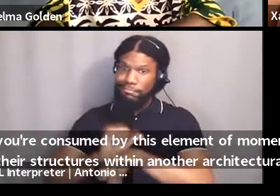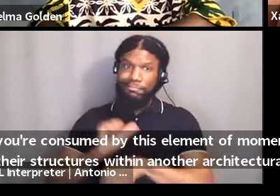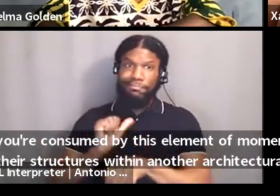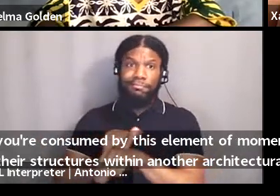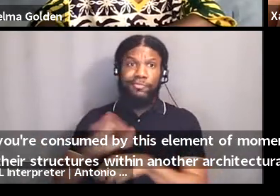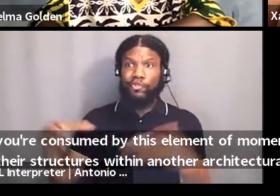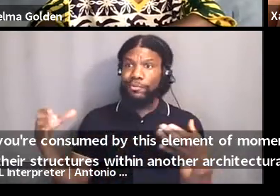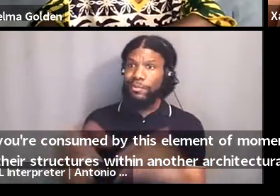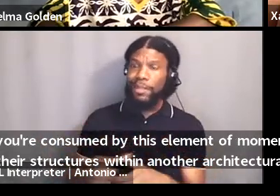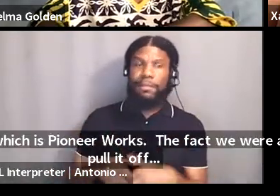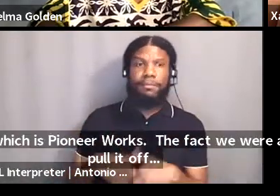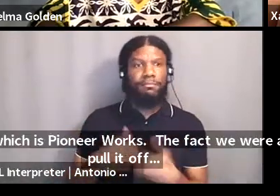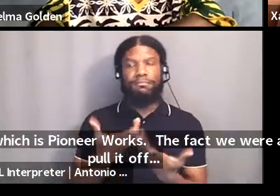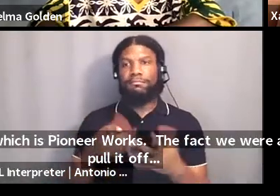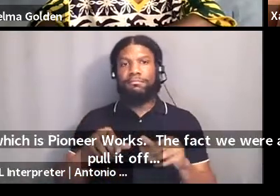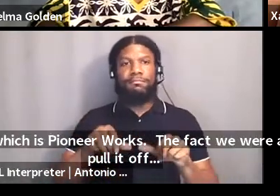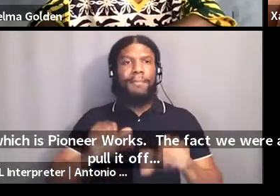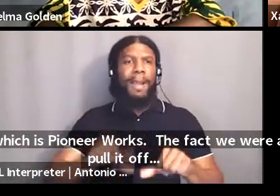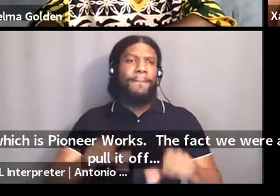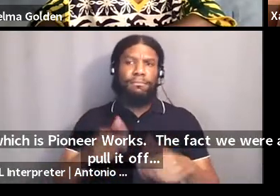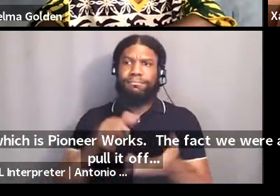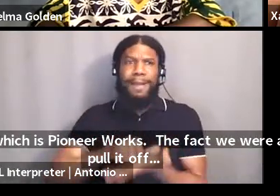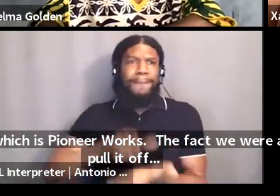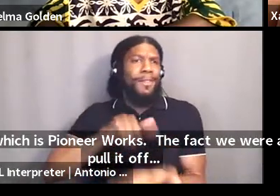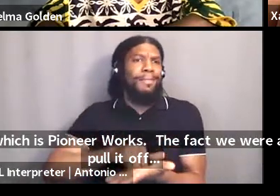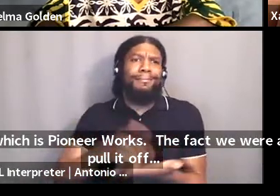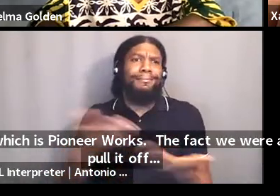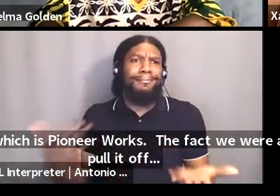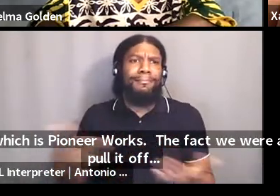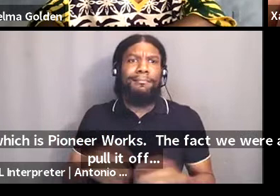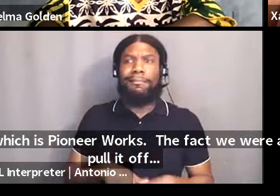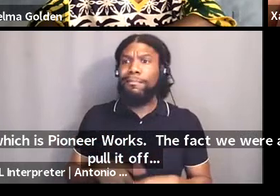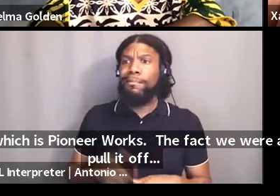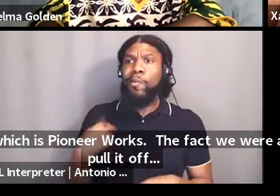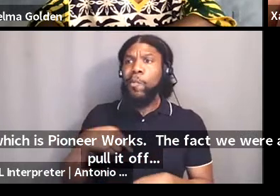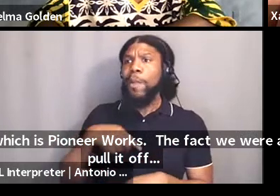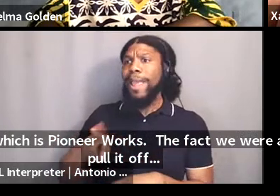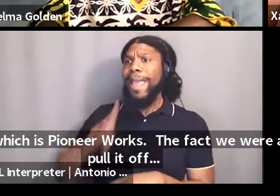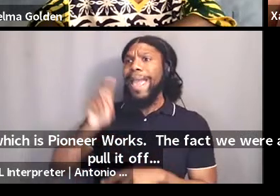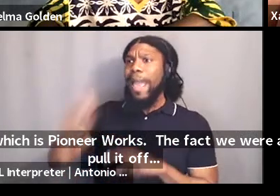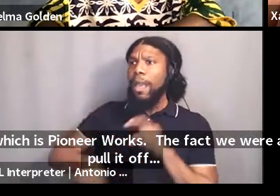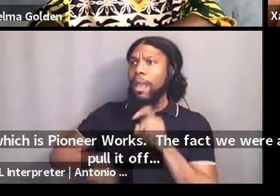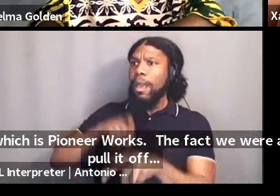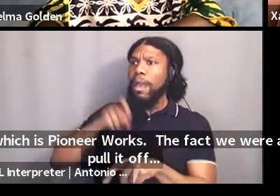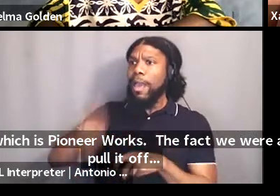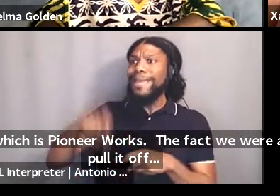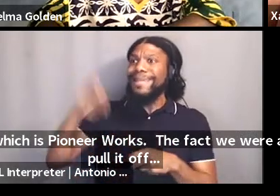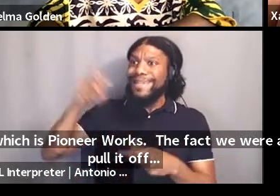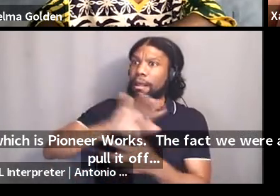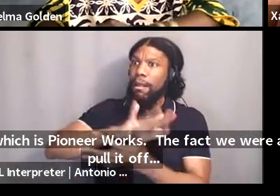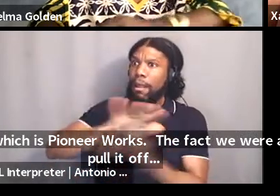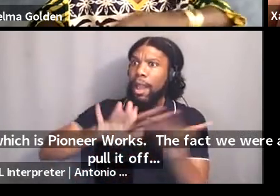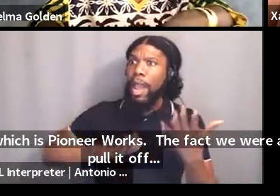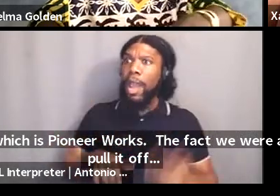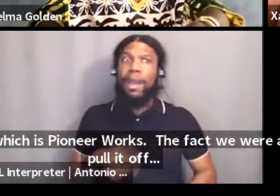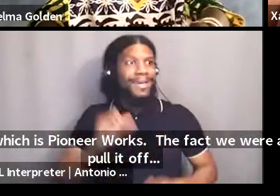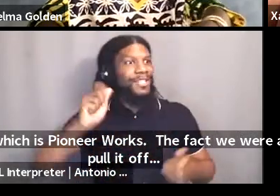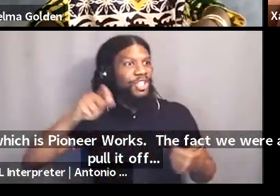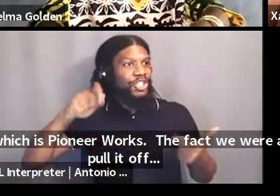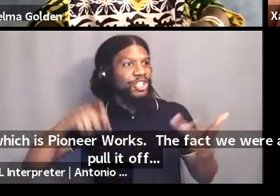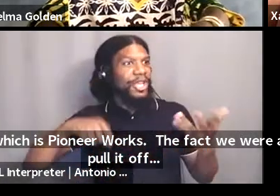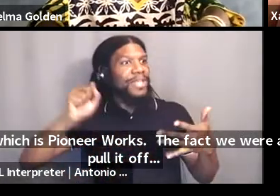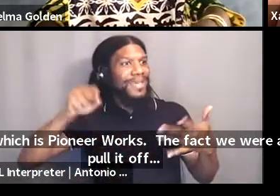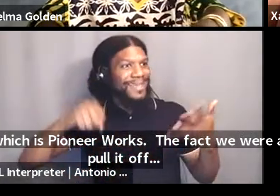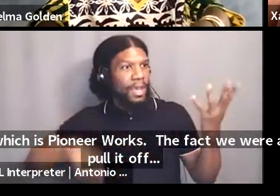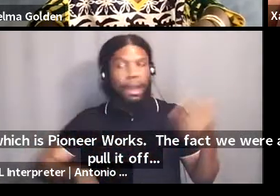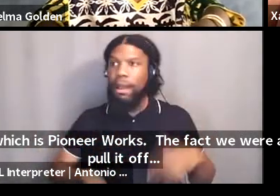And support, anything we asked, you know, it was never greeted with a, no, that's not possible. It was like, you know what, let's see